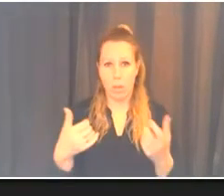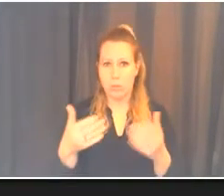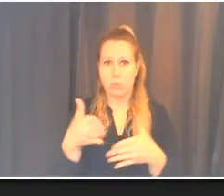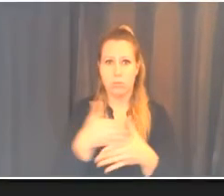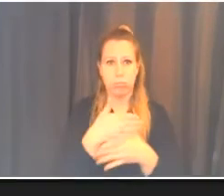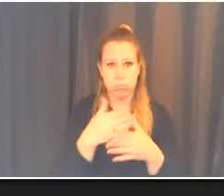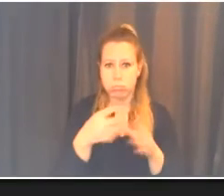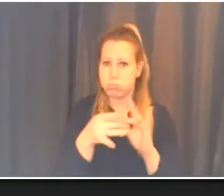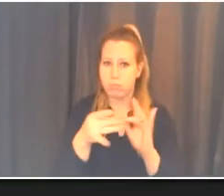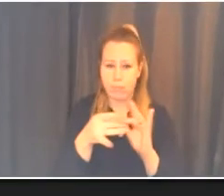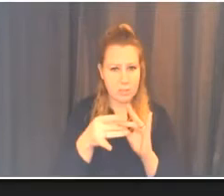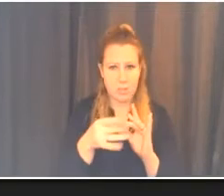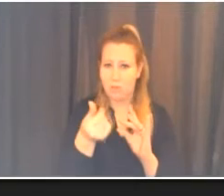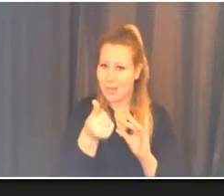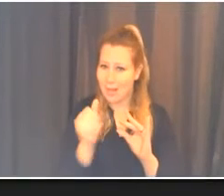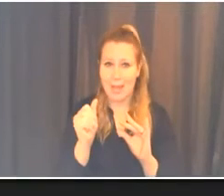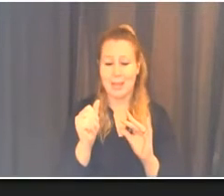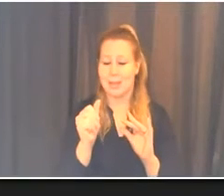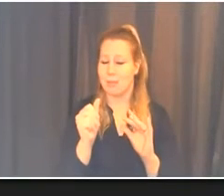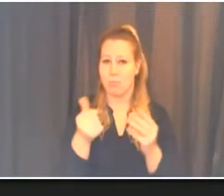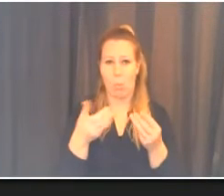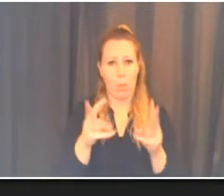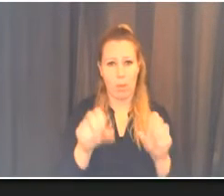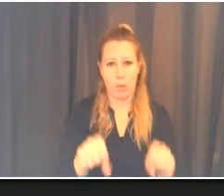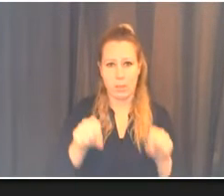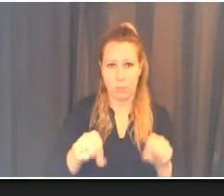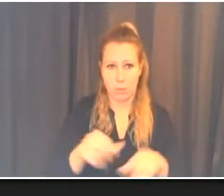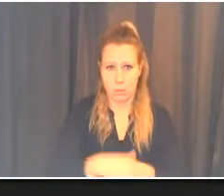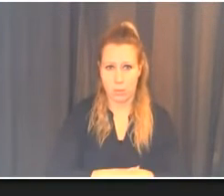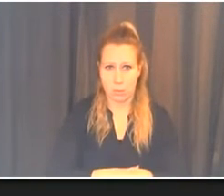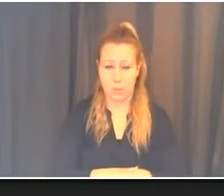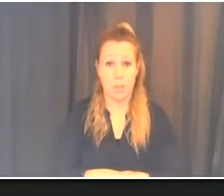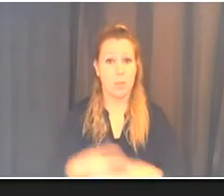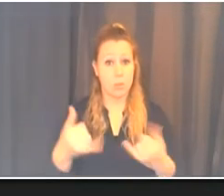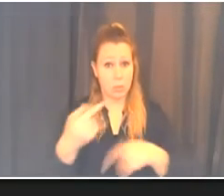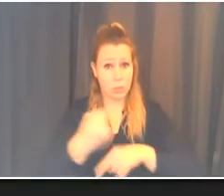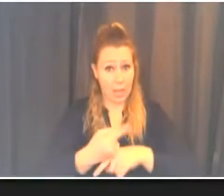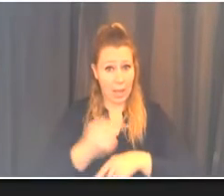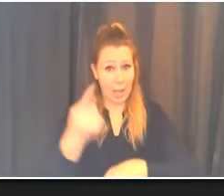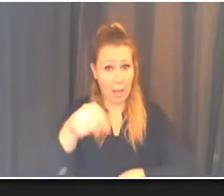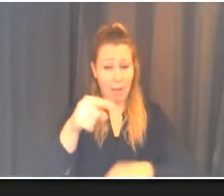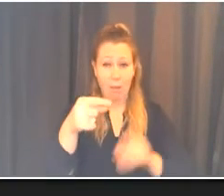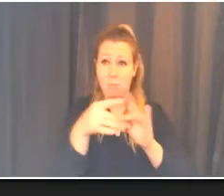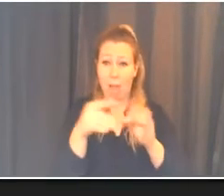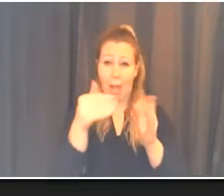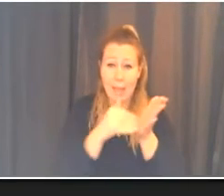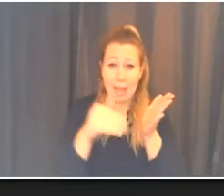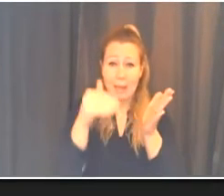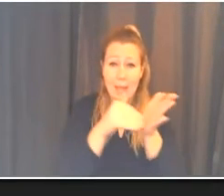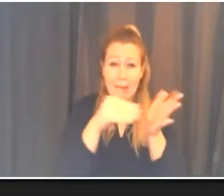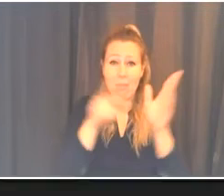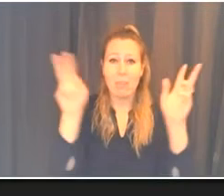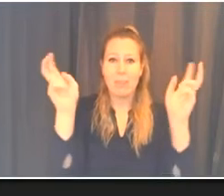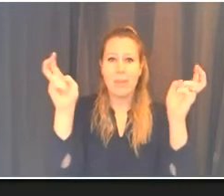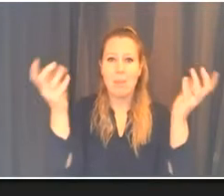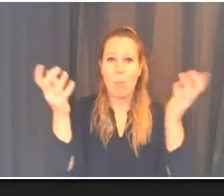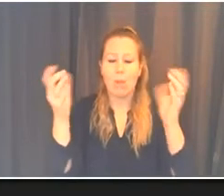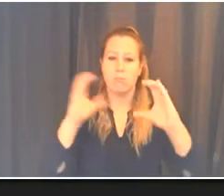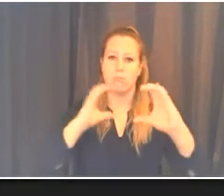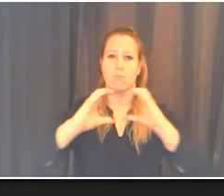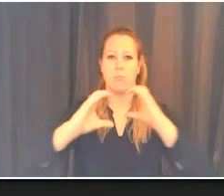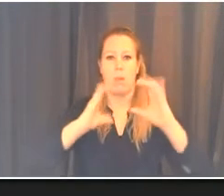to you need to partner with the smaller culturally specific organizations VIP is one of them saki for South Asian women